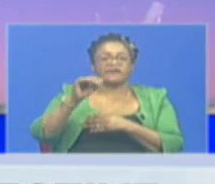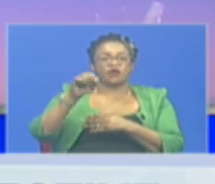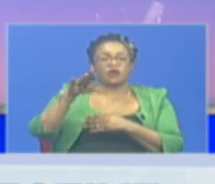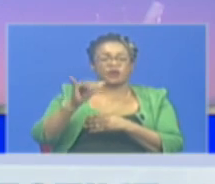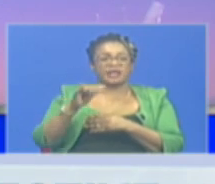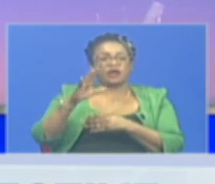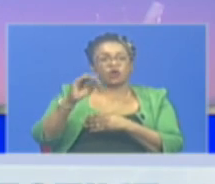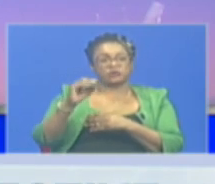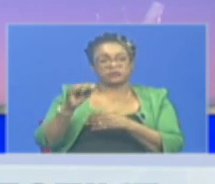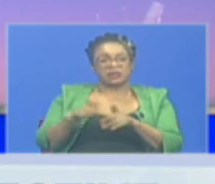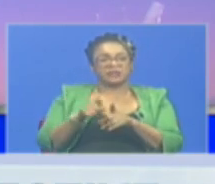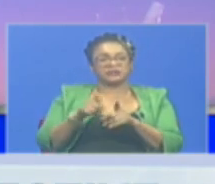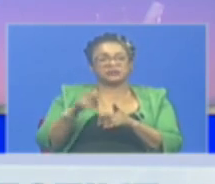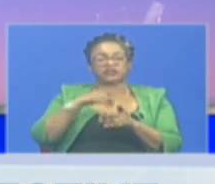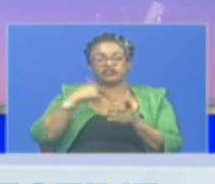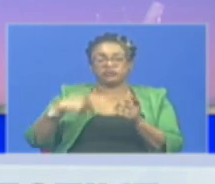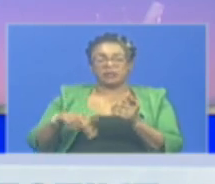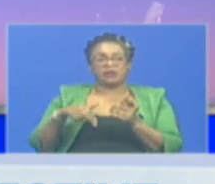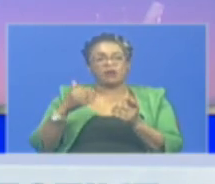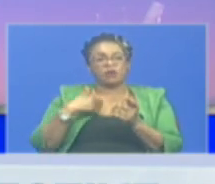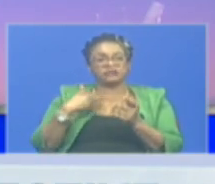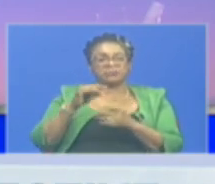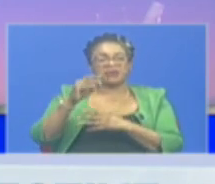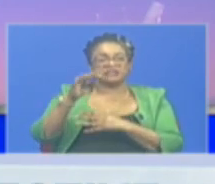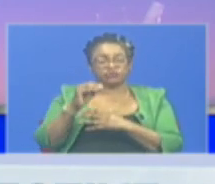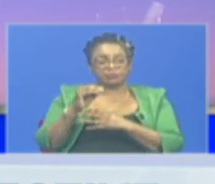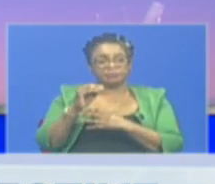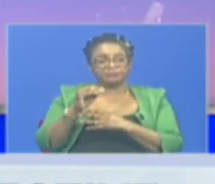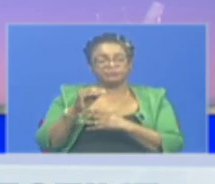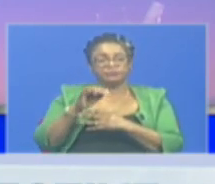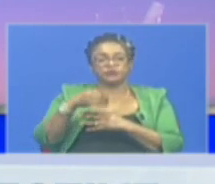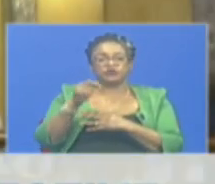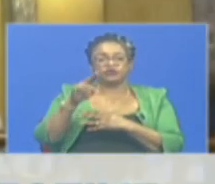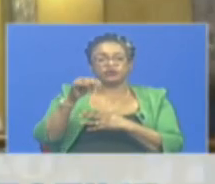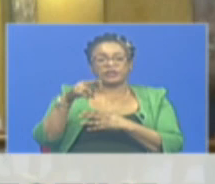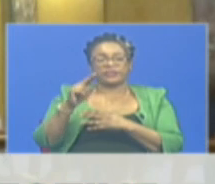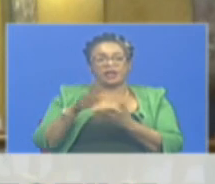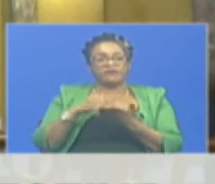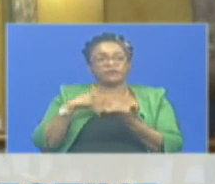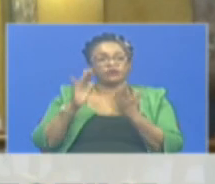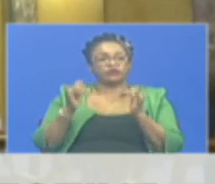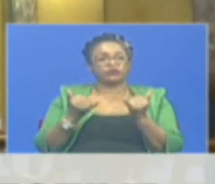China works to find a vaccine. Judith Cherono with more.